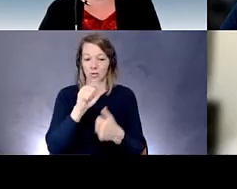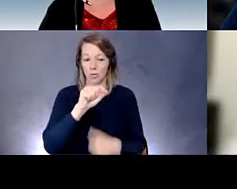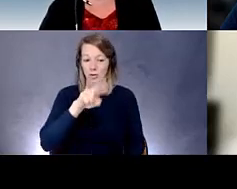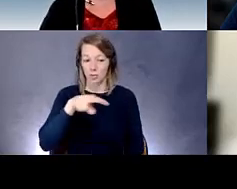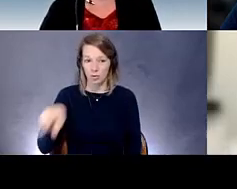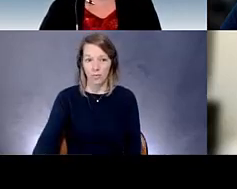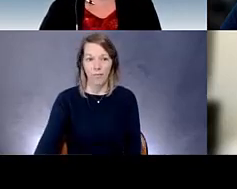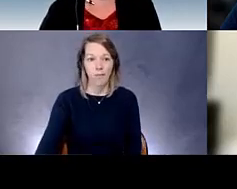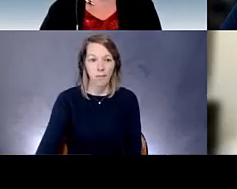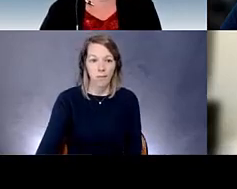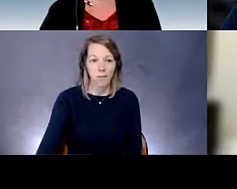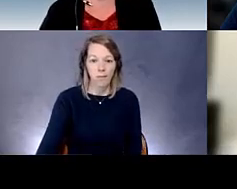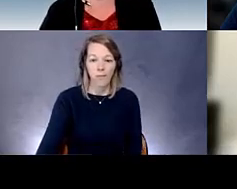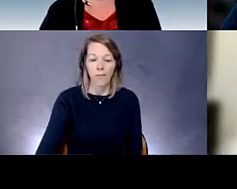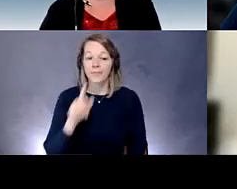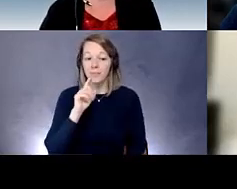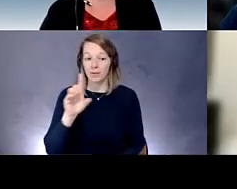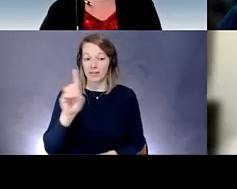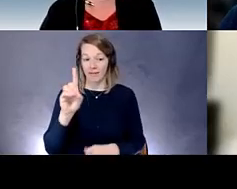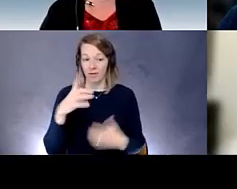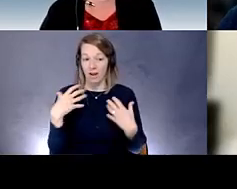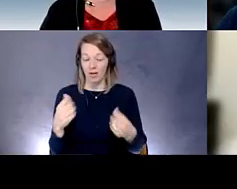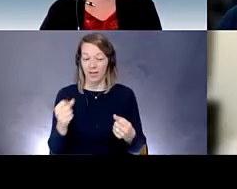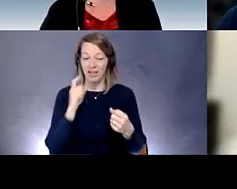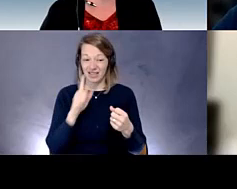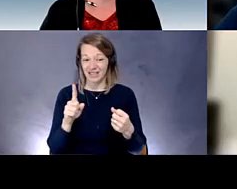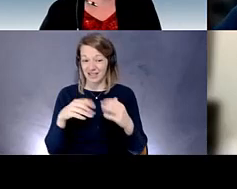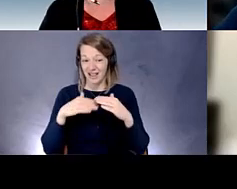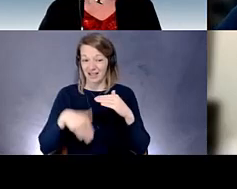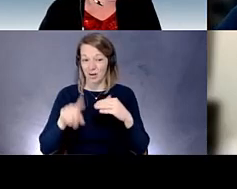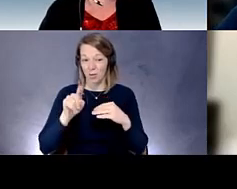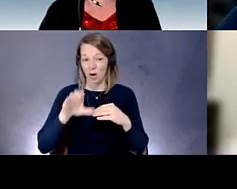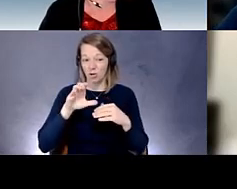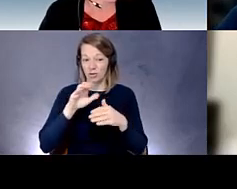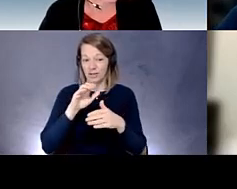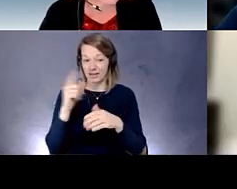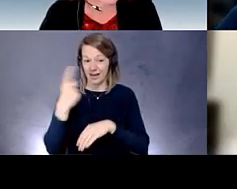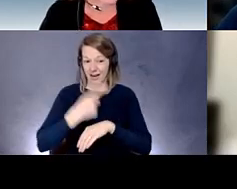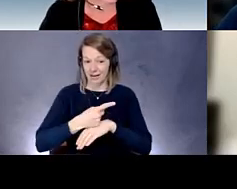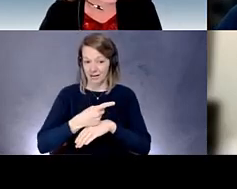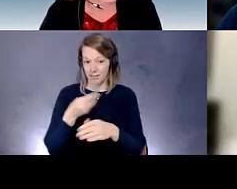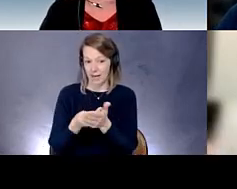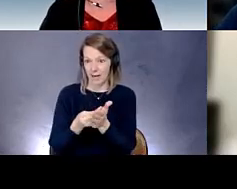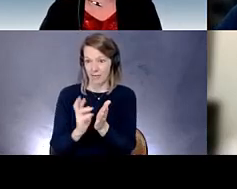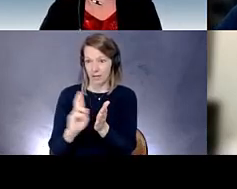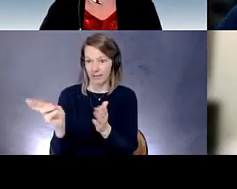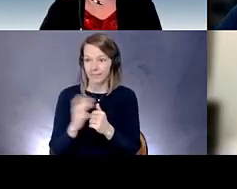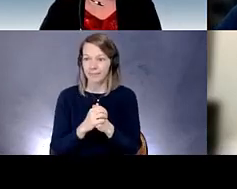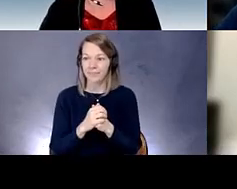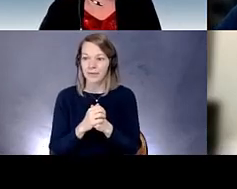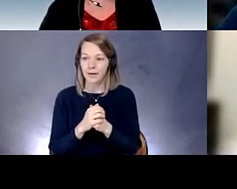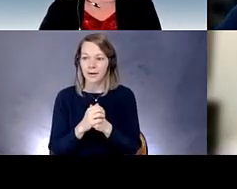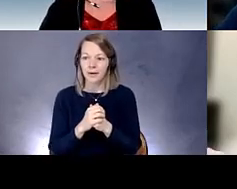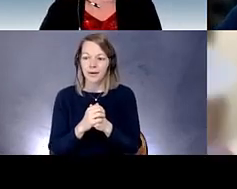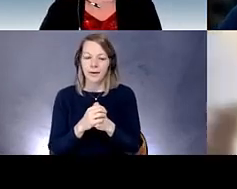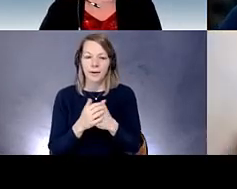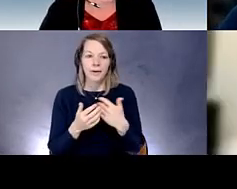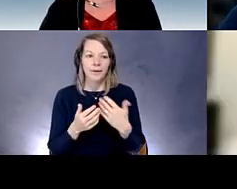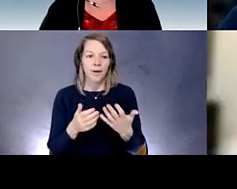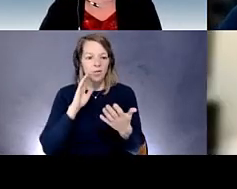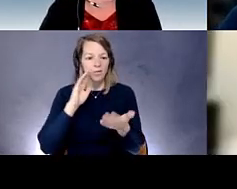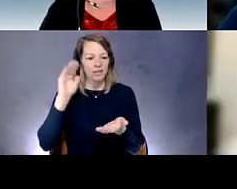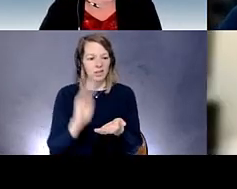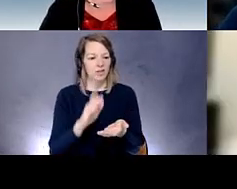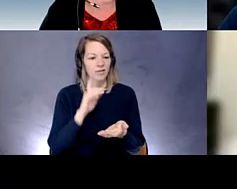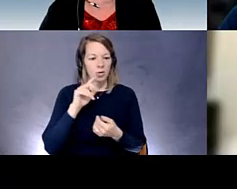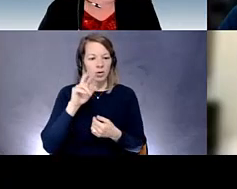that Denver Health is currently operating on less than 100 days cash on hand. And we're also looking at the reductions in reserves for UC